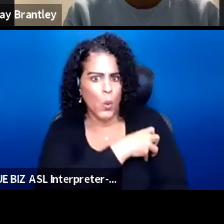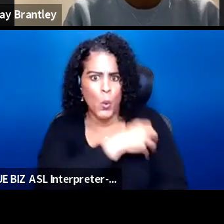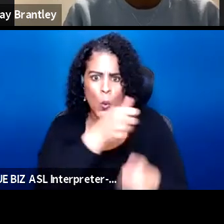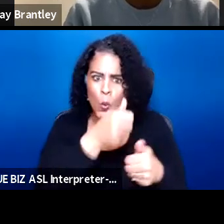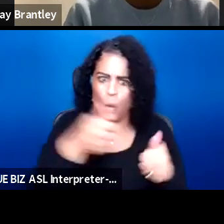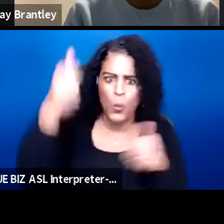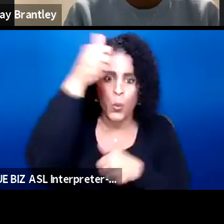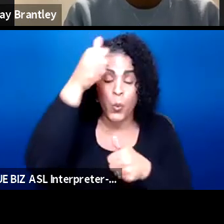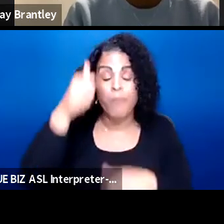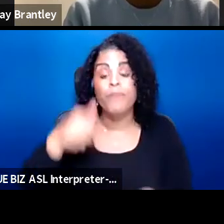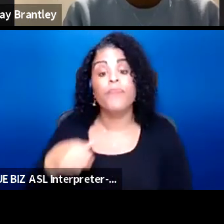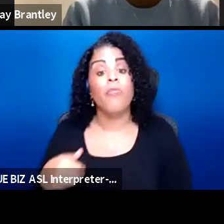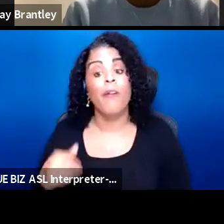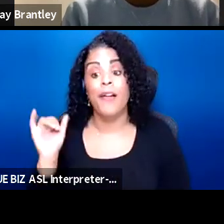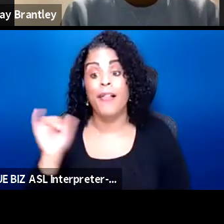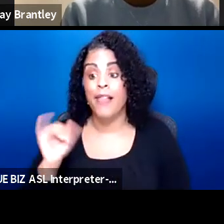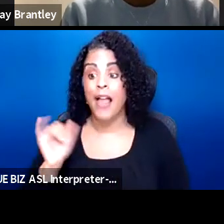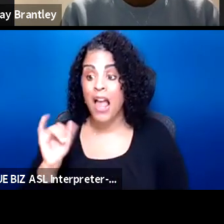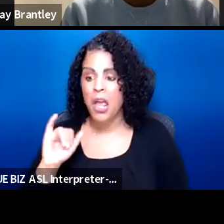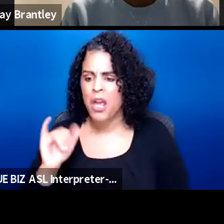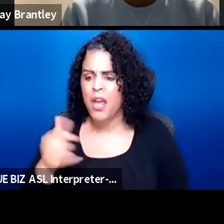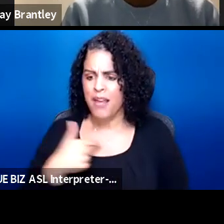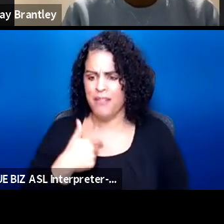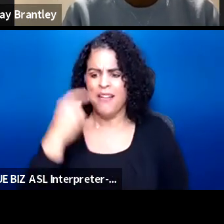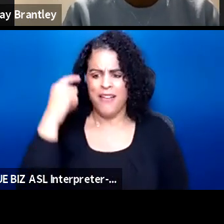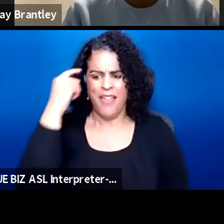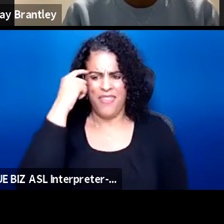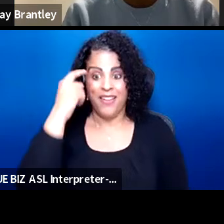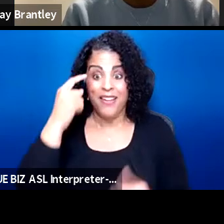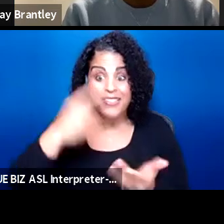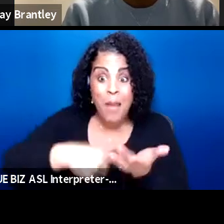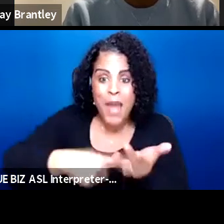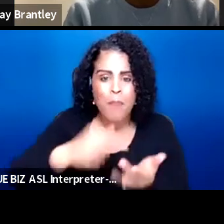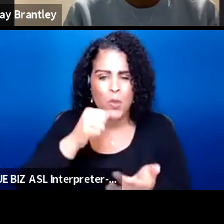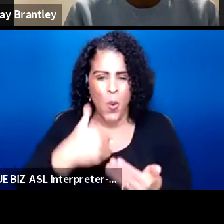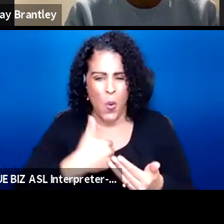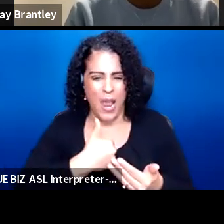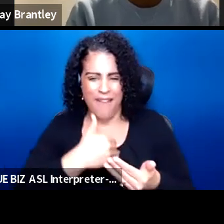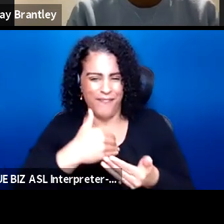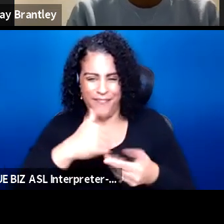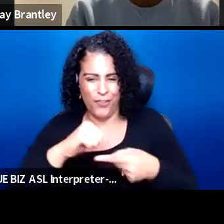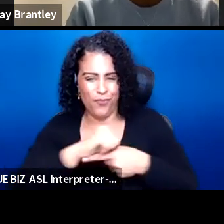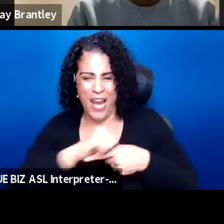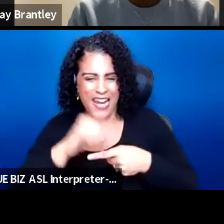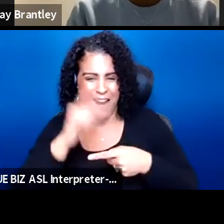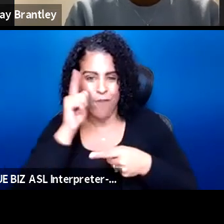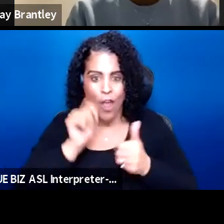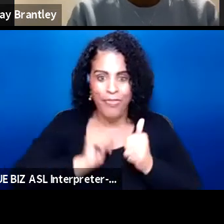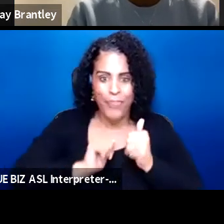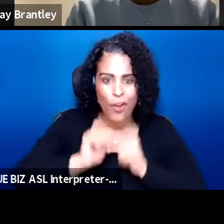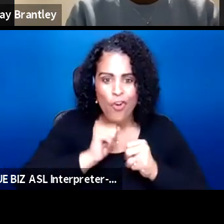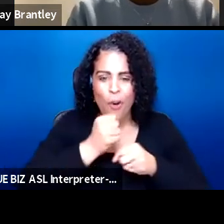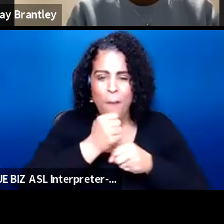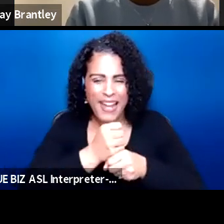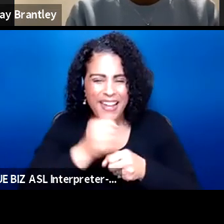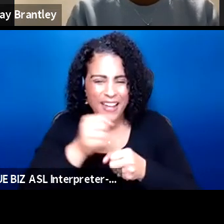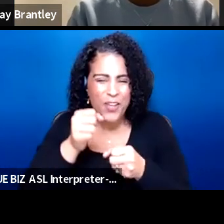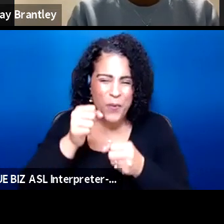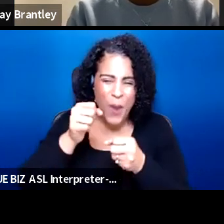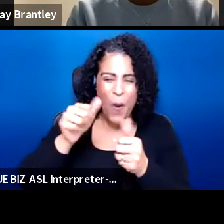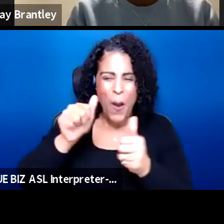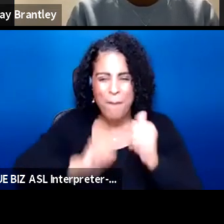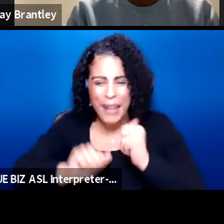And then also, like, I think sometimes when you don't have formal training in theater making in some way, like as a playwright or as a